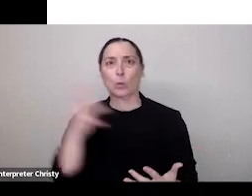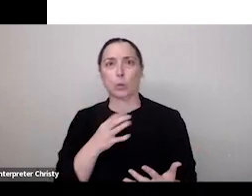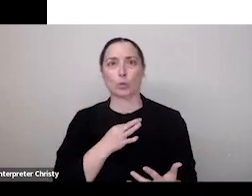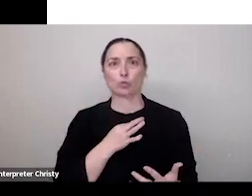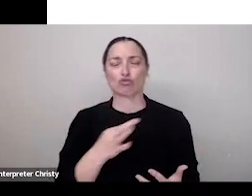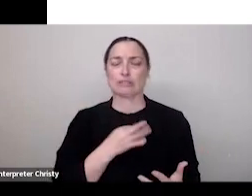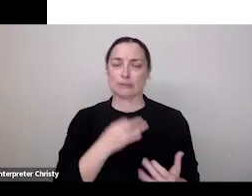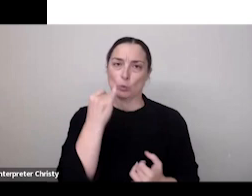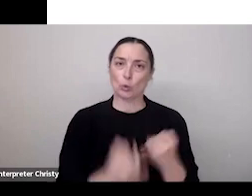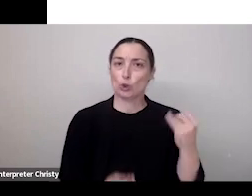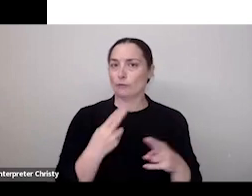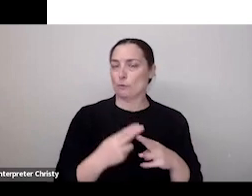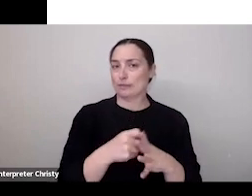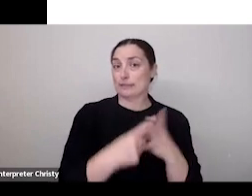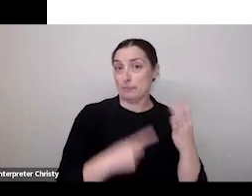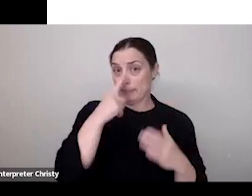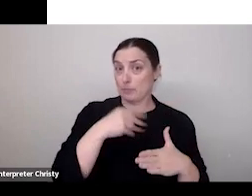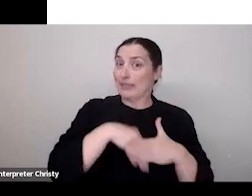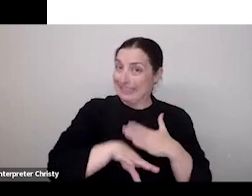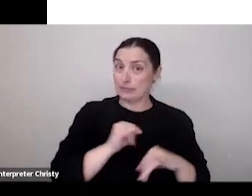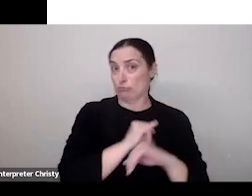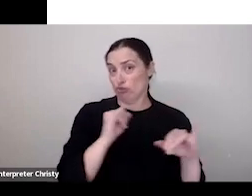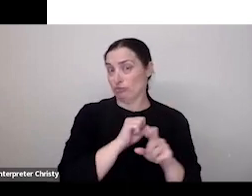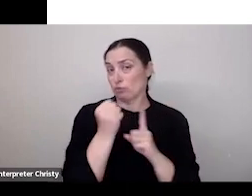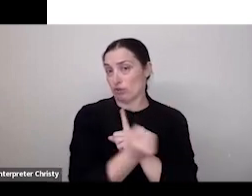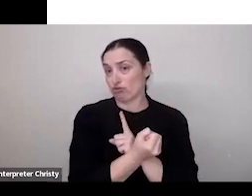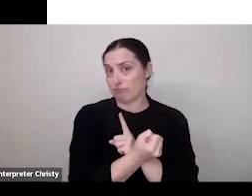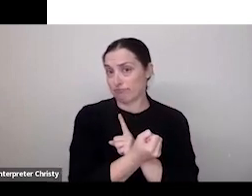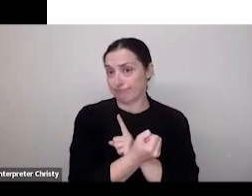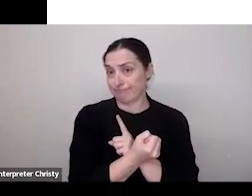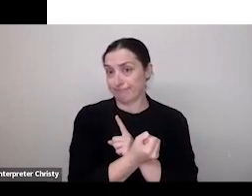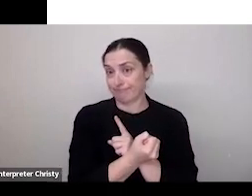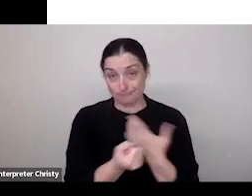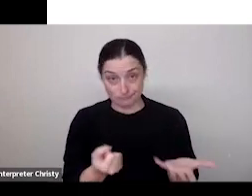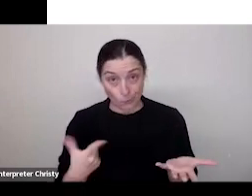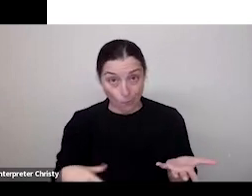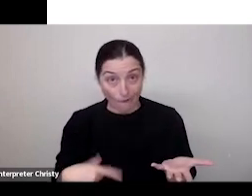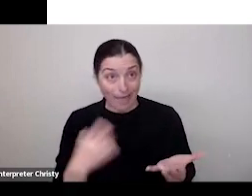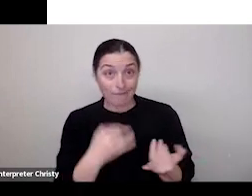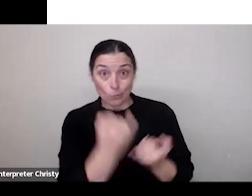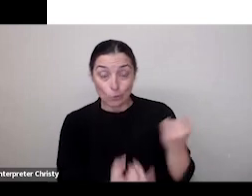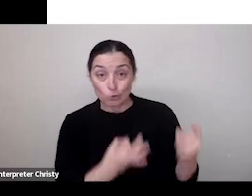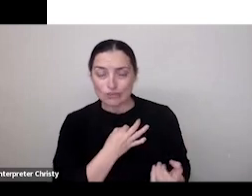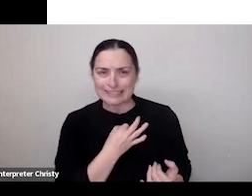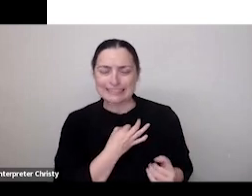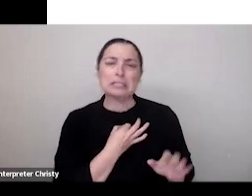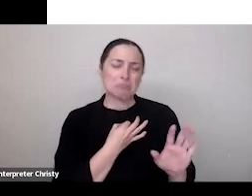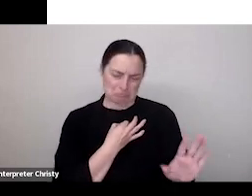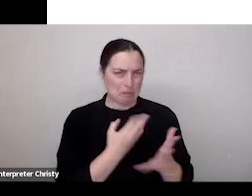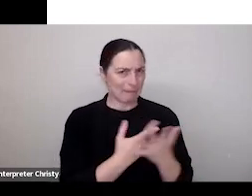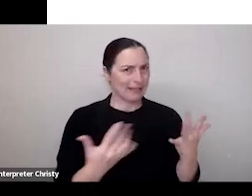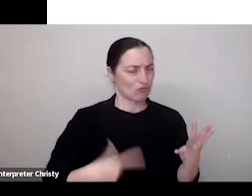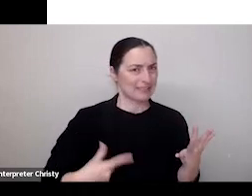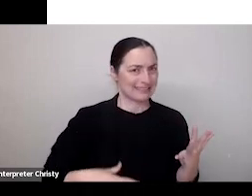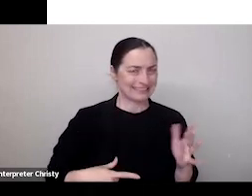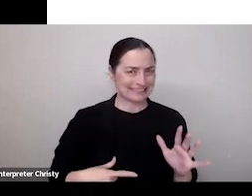disability face in emergency situations. There are a number of reasons that people with disability face those risks, but the deepest and most important one